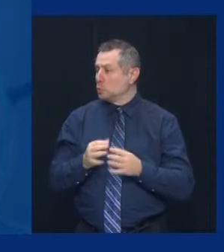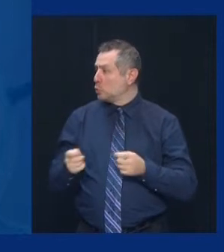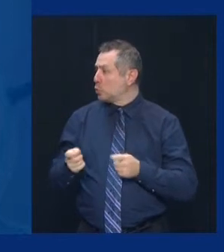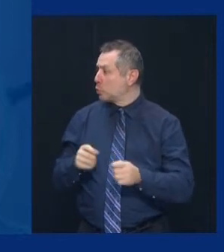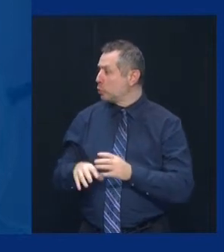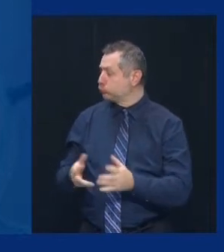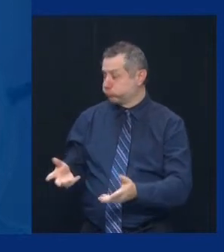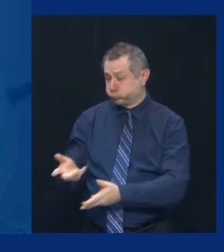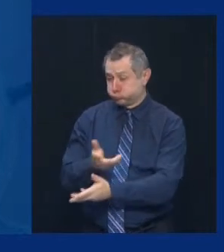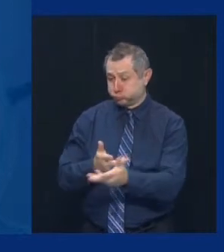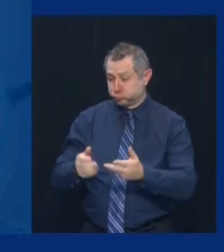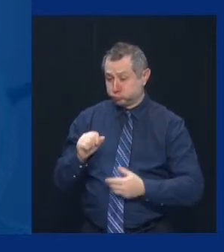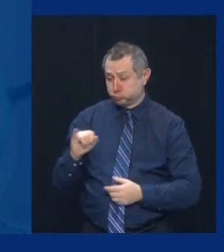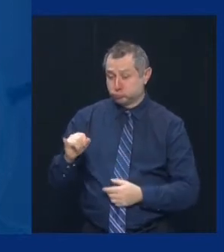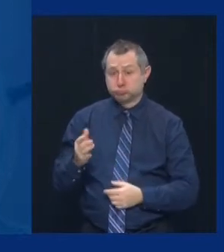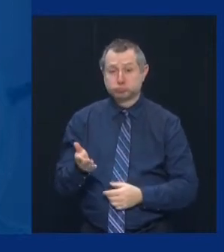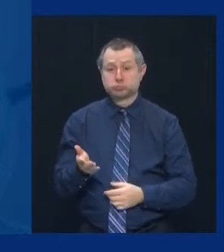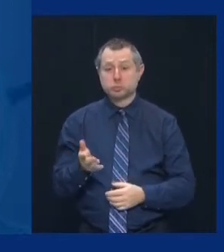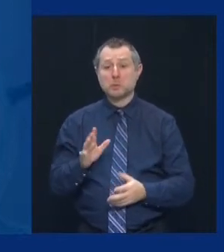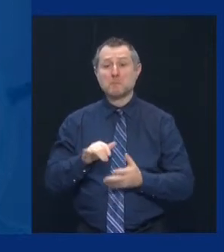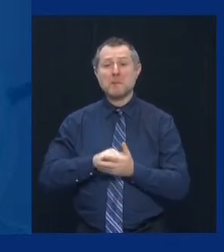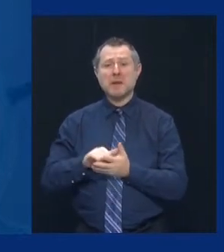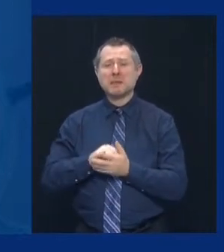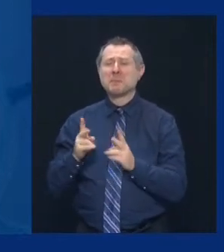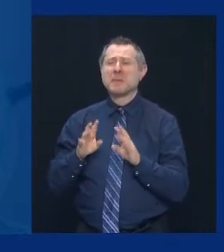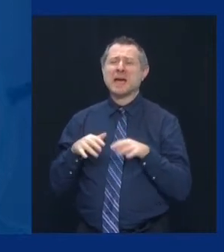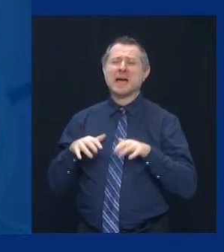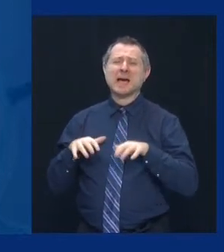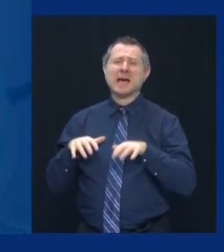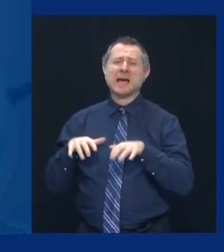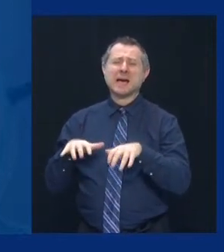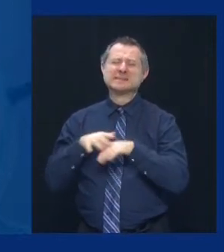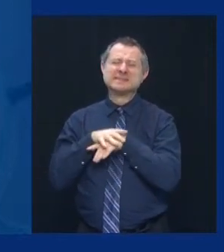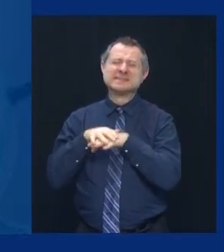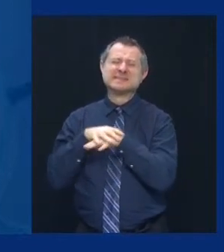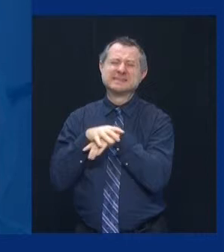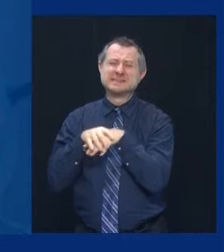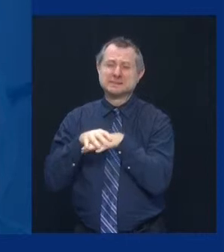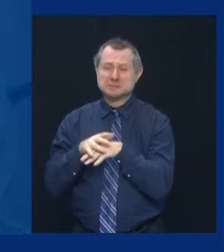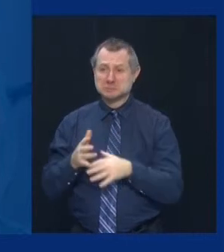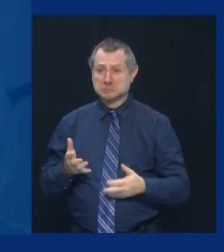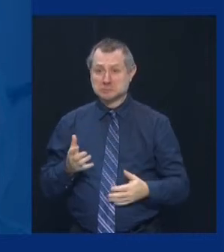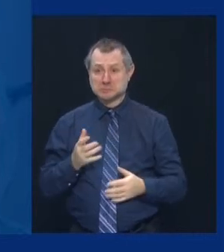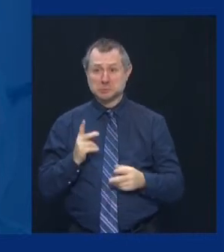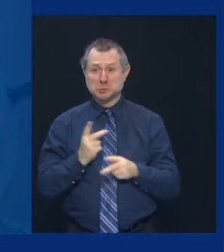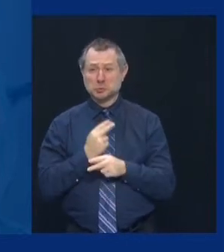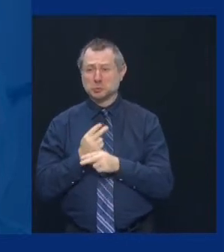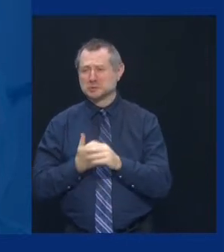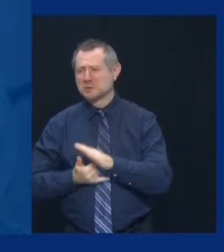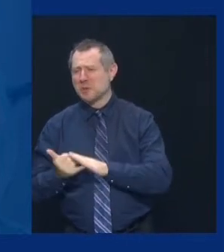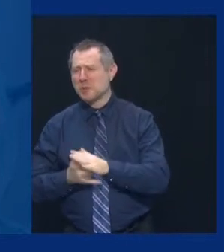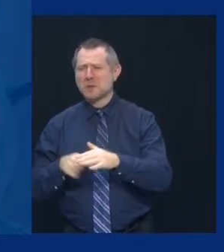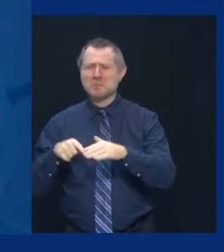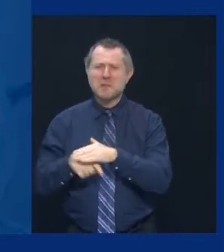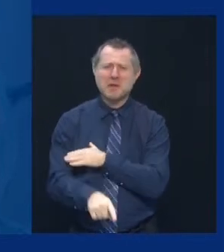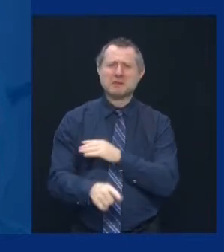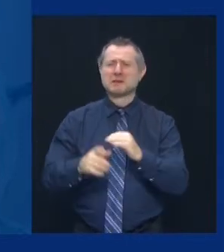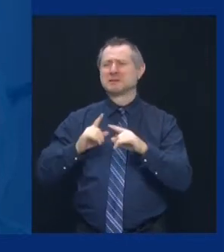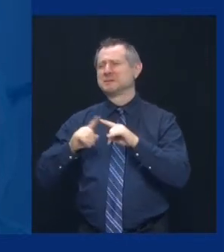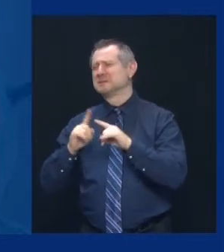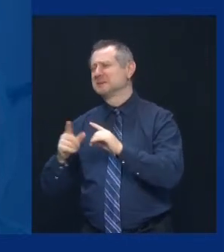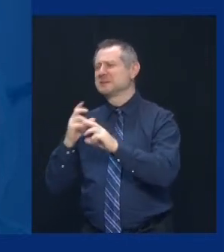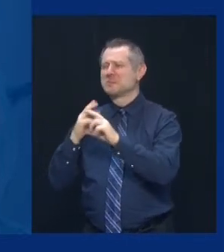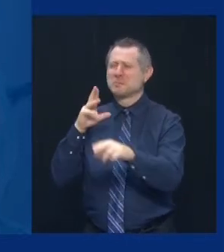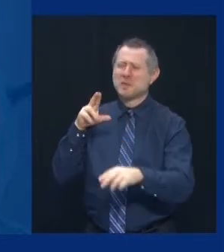Manhattan is much more dense. Manhattan, you're taking more public transportation. You're on the subways. You're